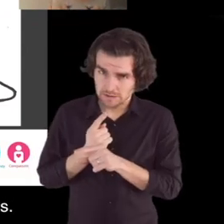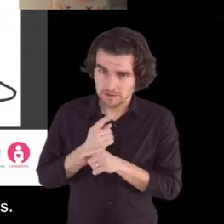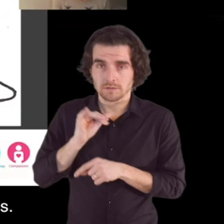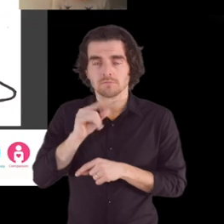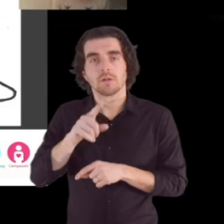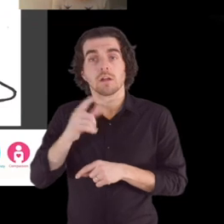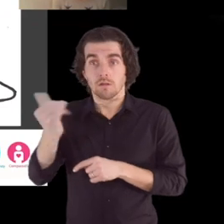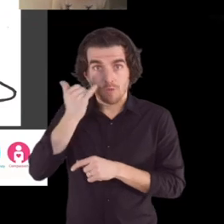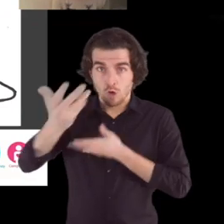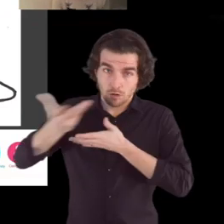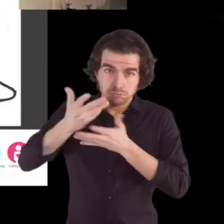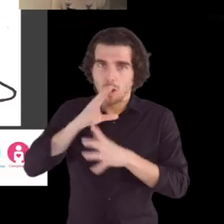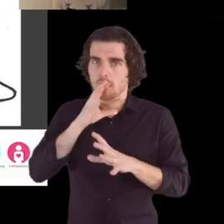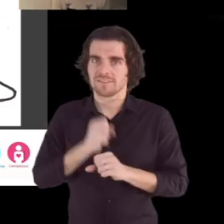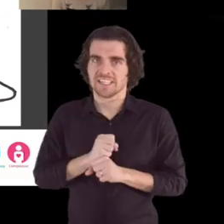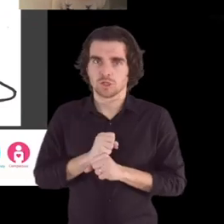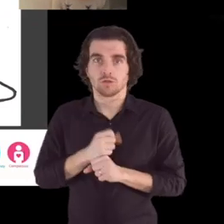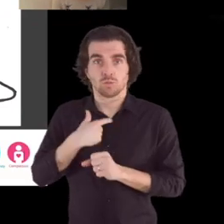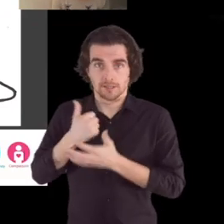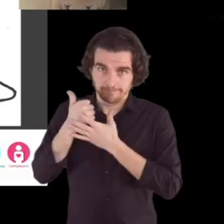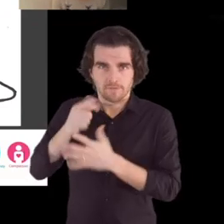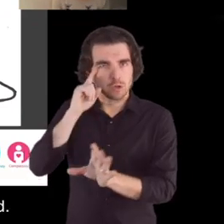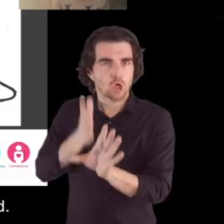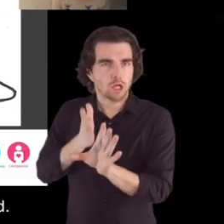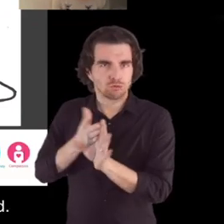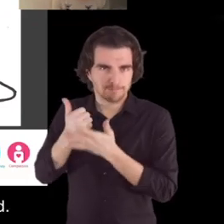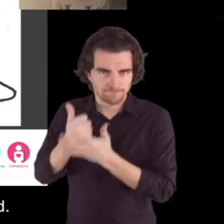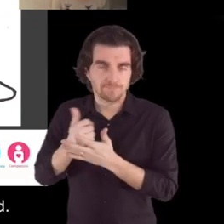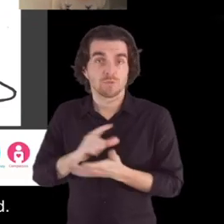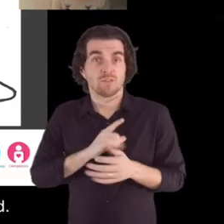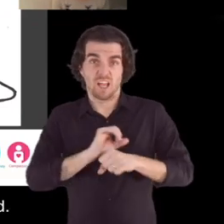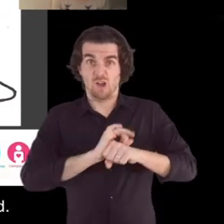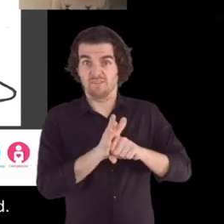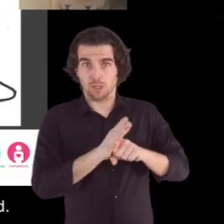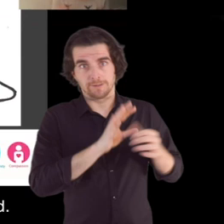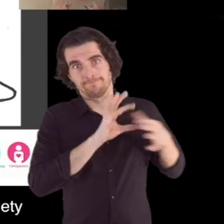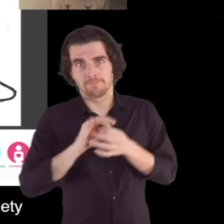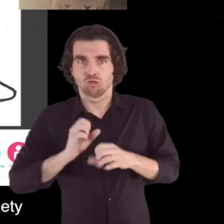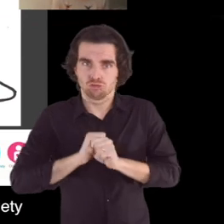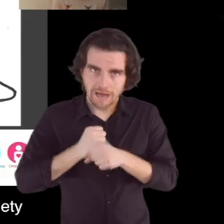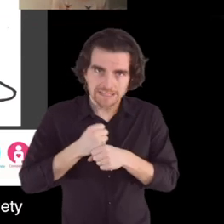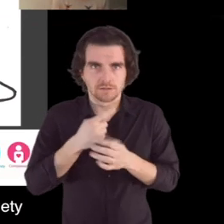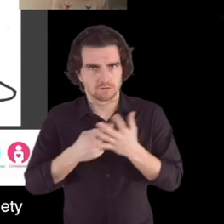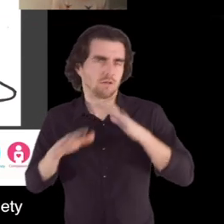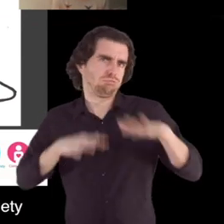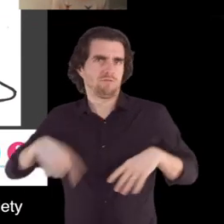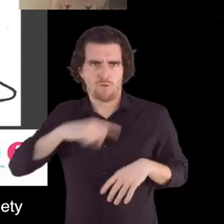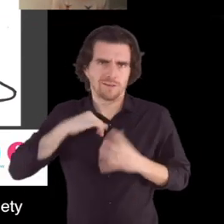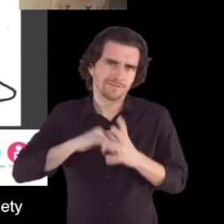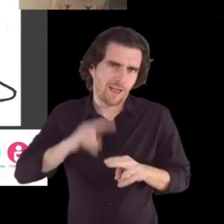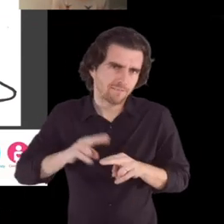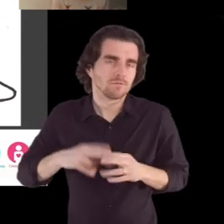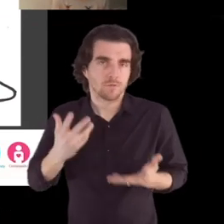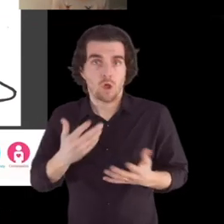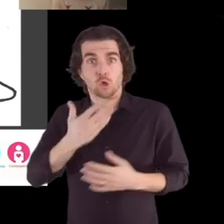Monday to Friday, isn't that right? It's confidential. We're there for psychological first aid, because COVID-related stress and anxiety